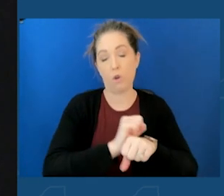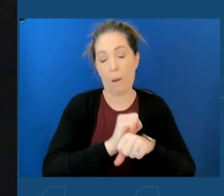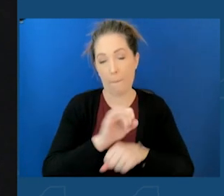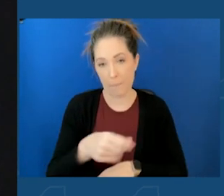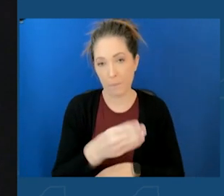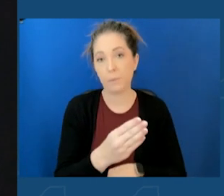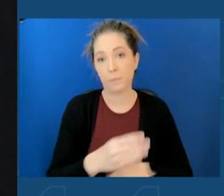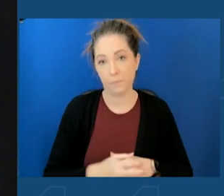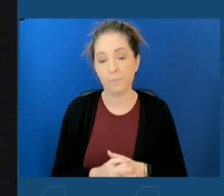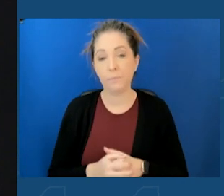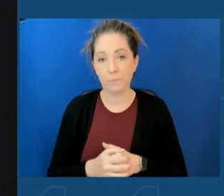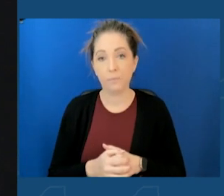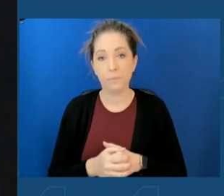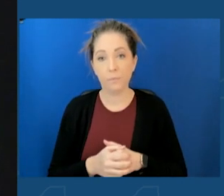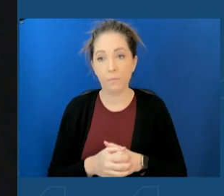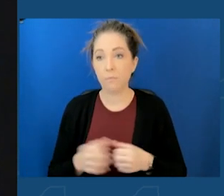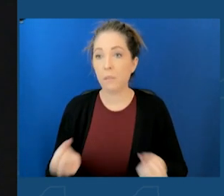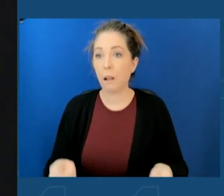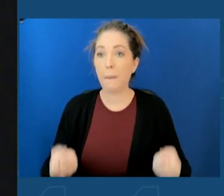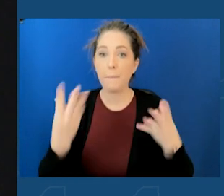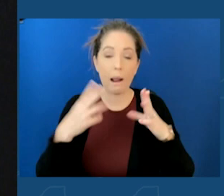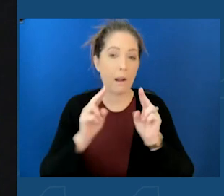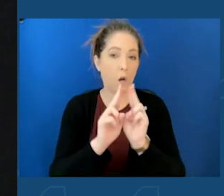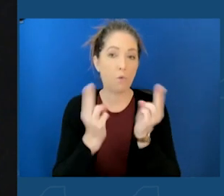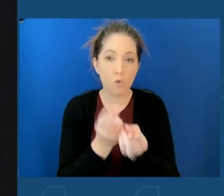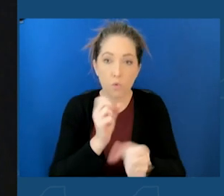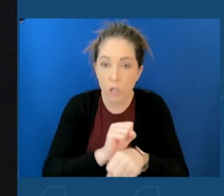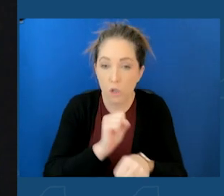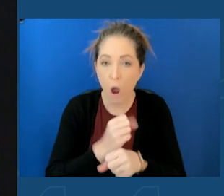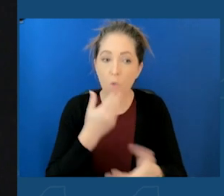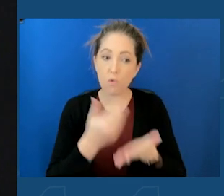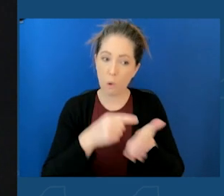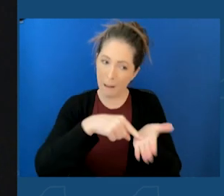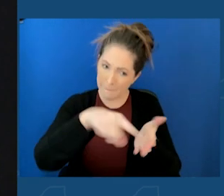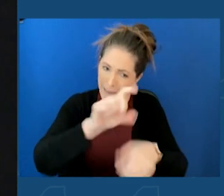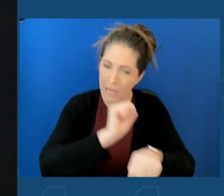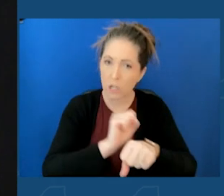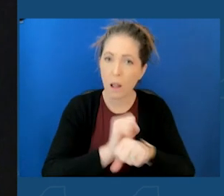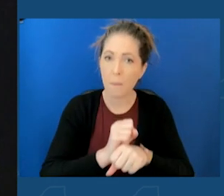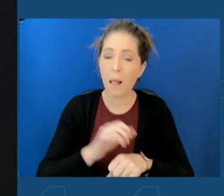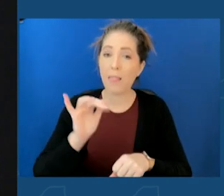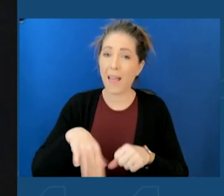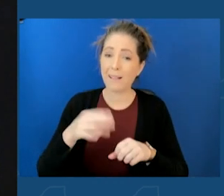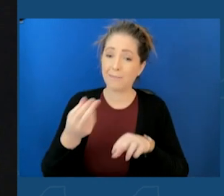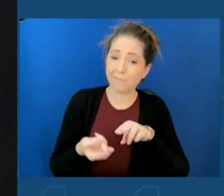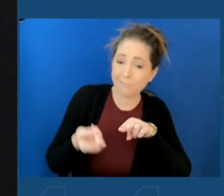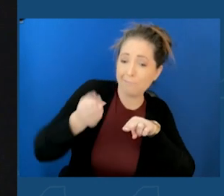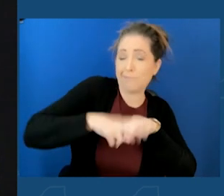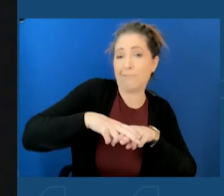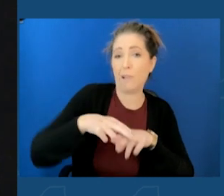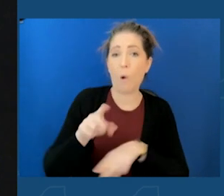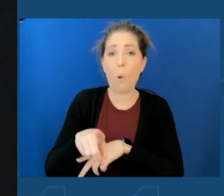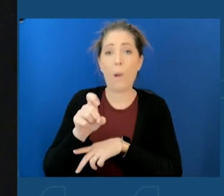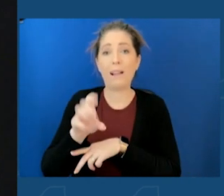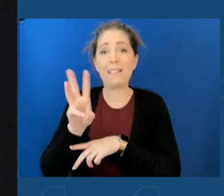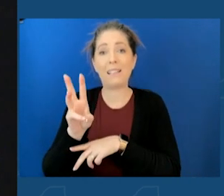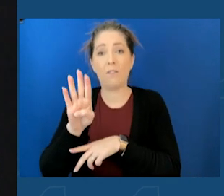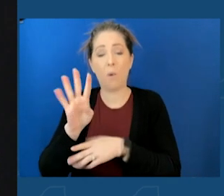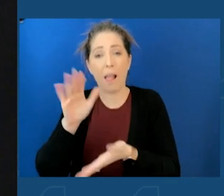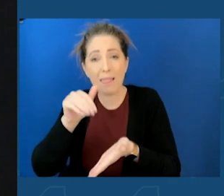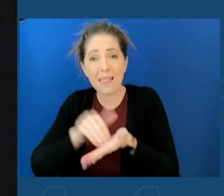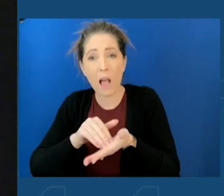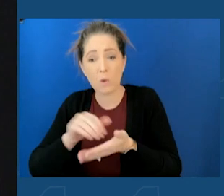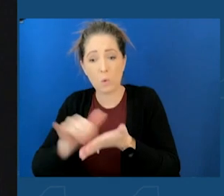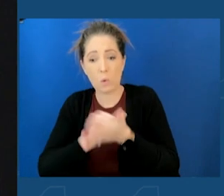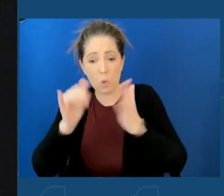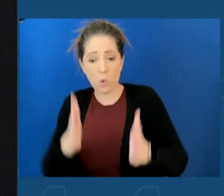So many of them are union jobs, good-paying jobs, and that's on top of the 164,000 New Yorkers who are already working in clean